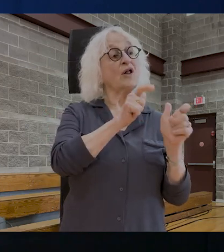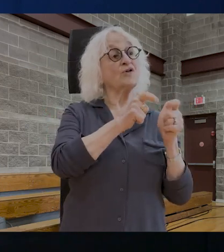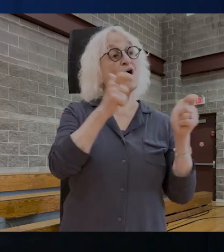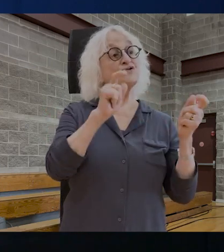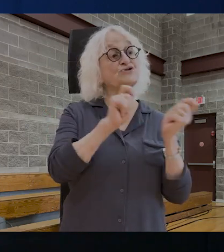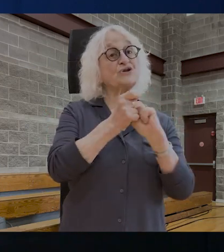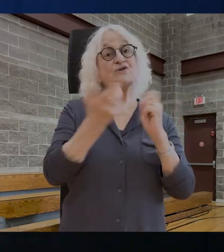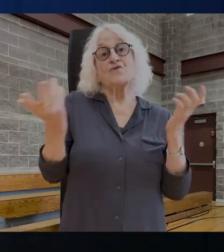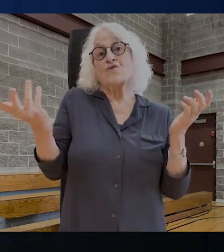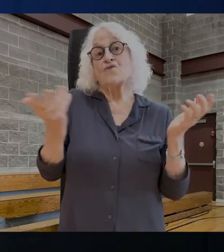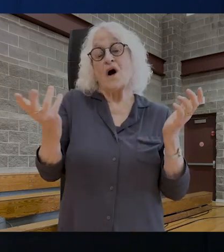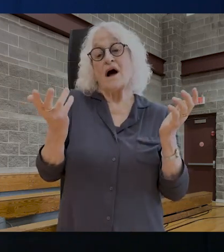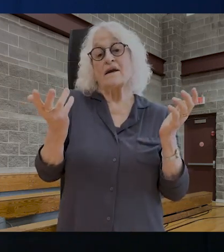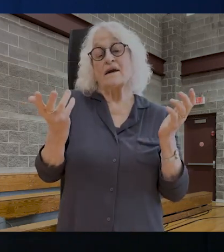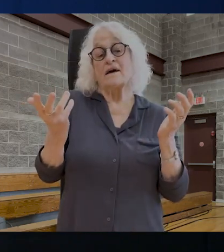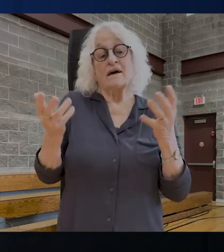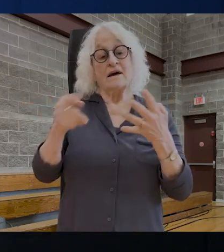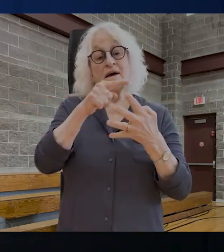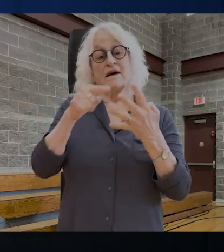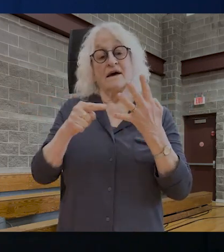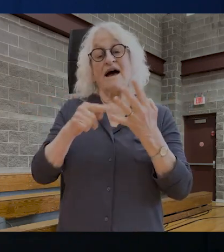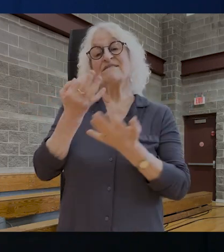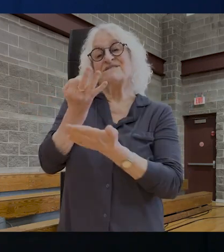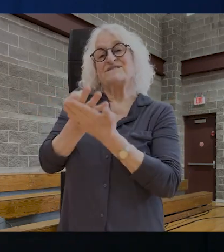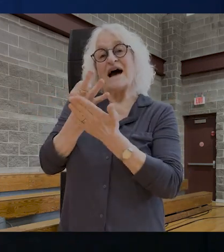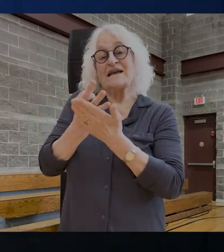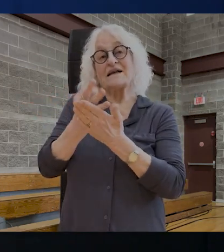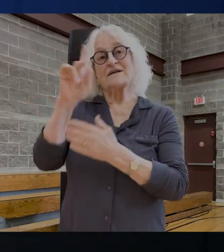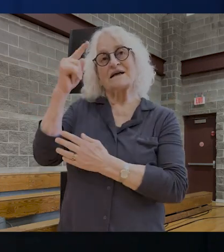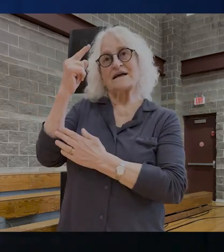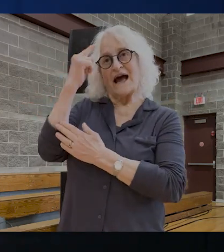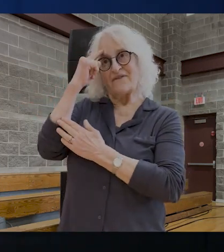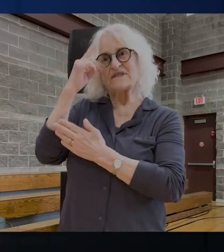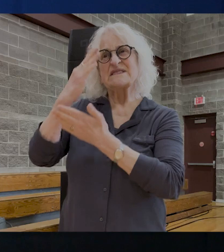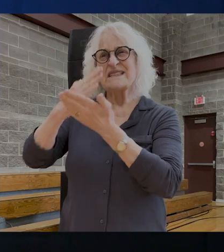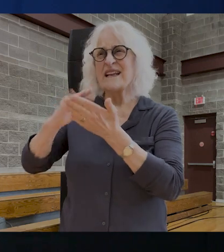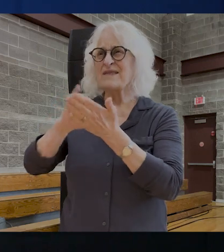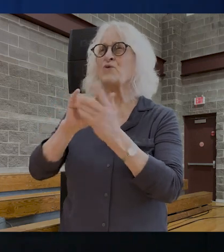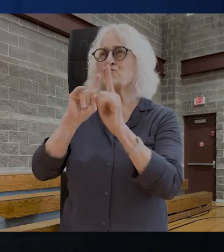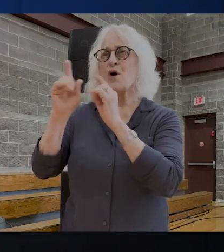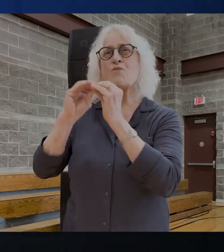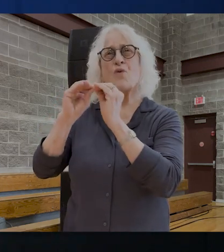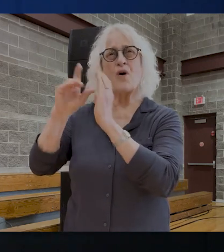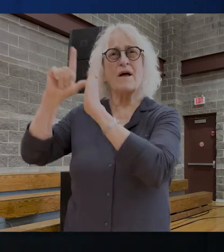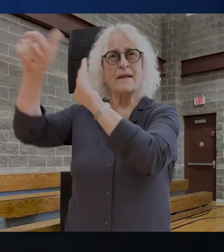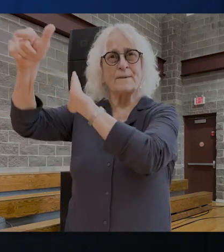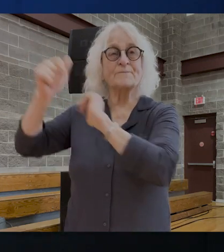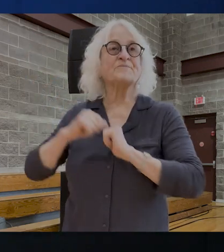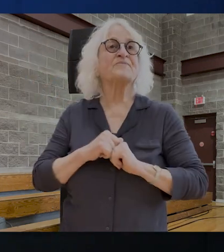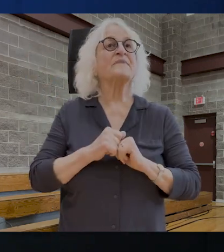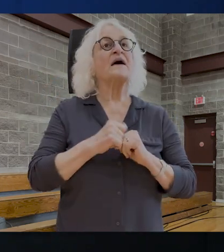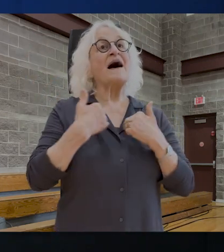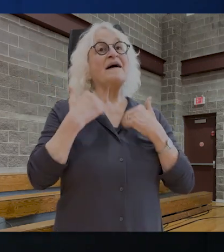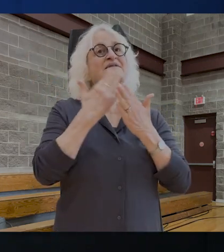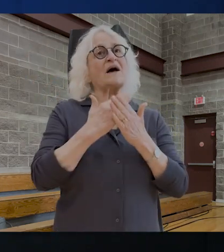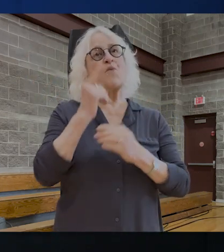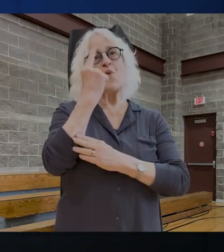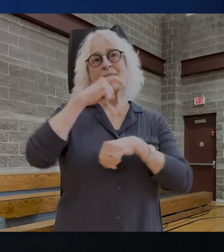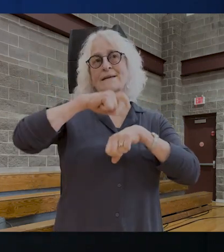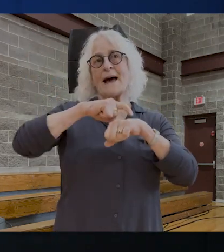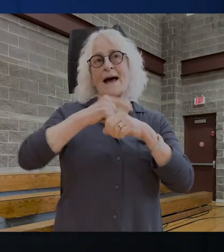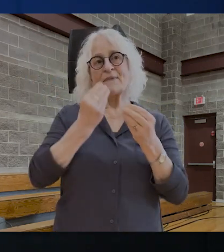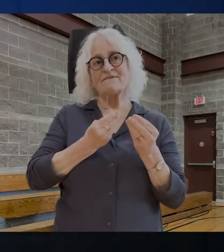largest change in the submitted budget is in the finance and governance section, and we'll talk more about that ahead. We have some